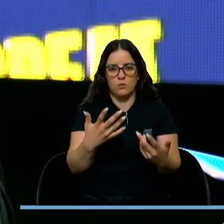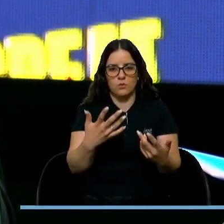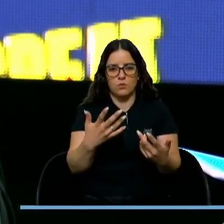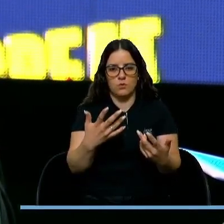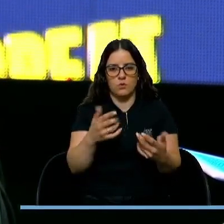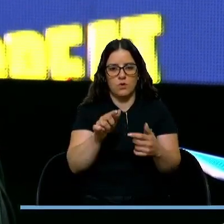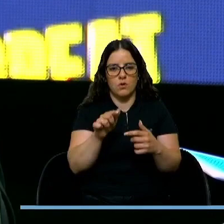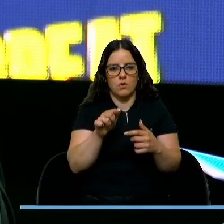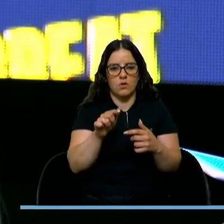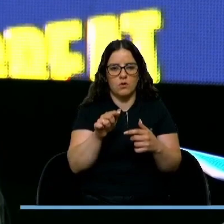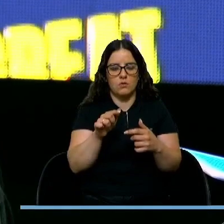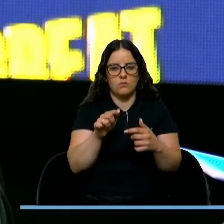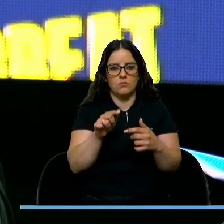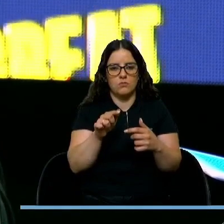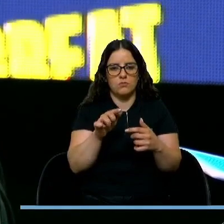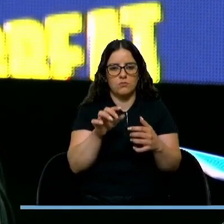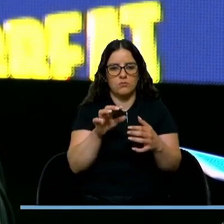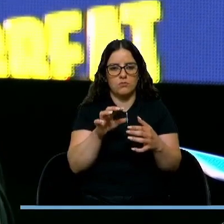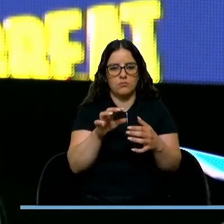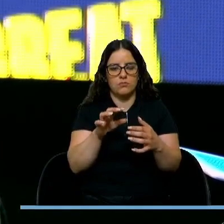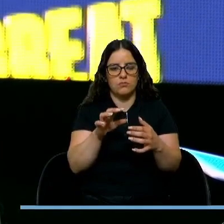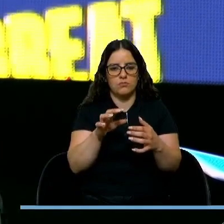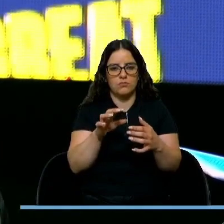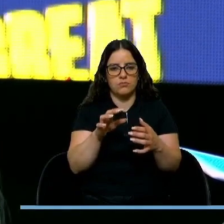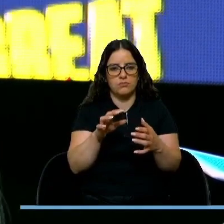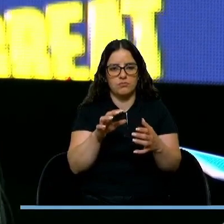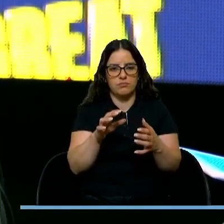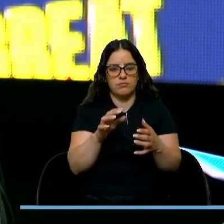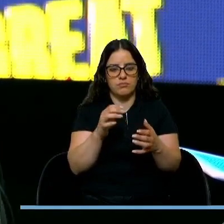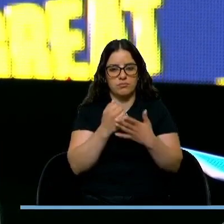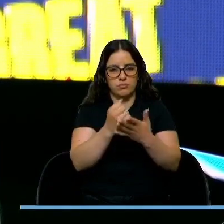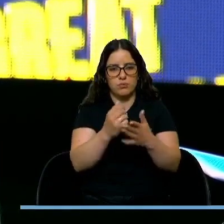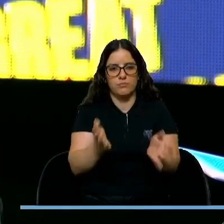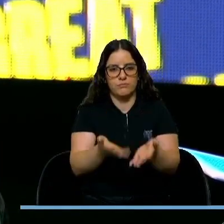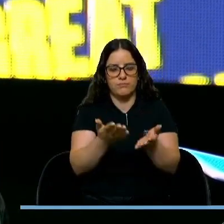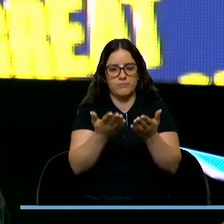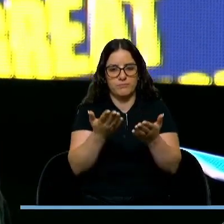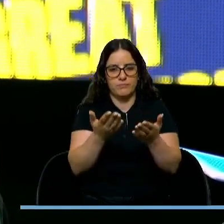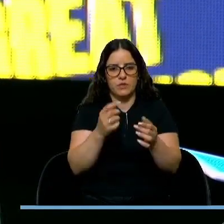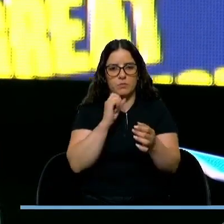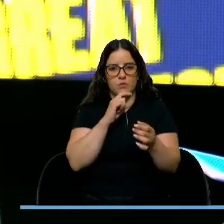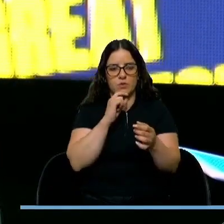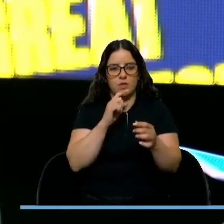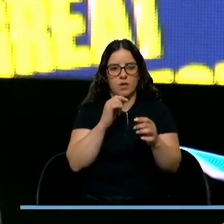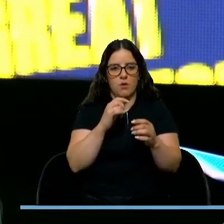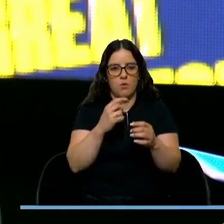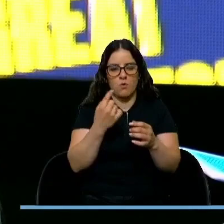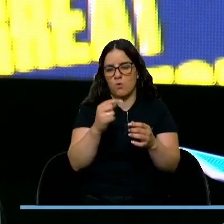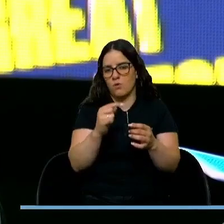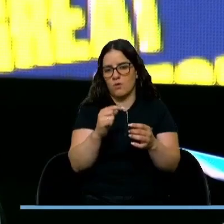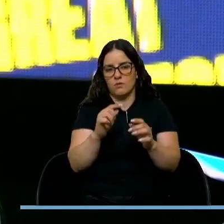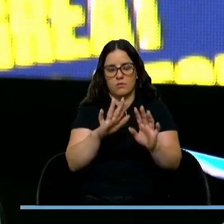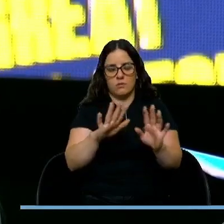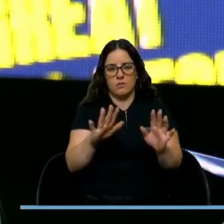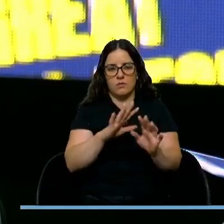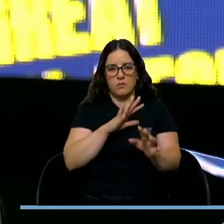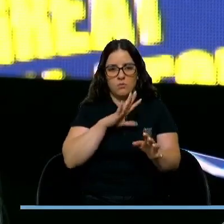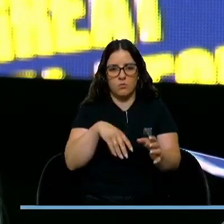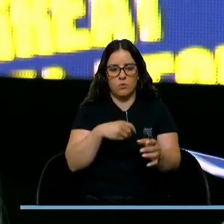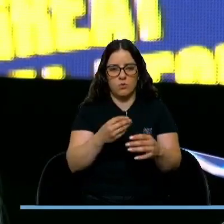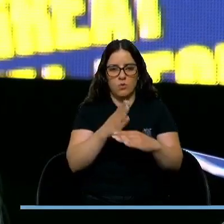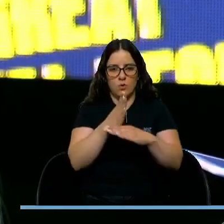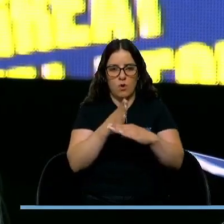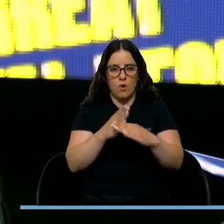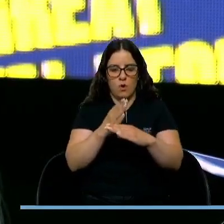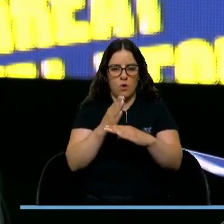of this duly leveraged by the unique opportunity the Western world has